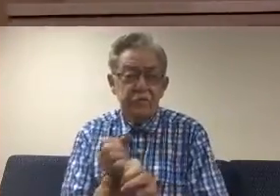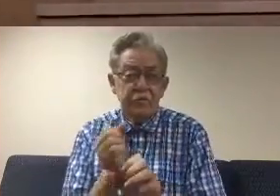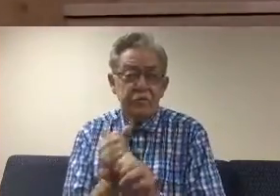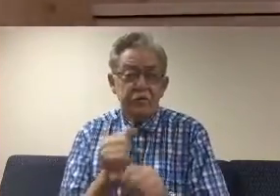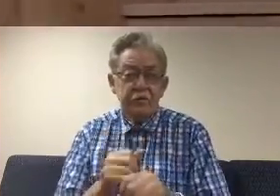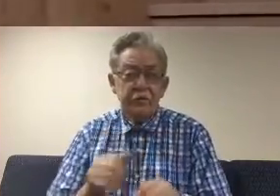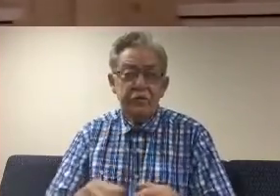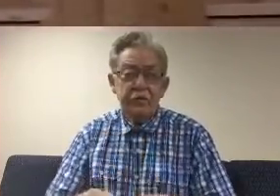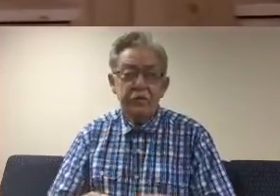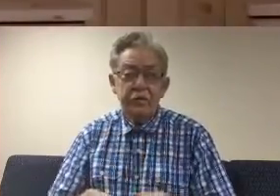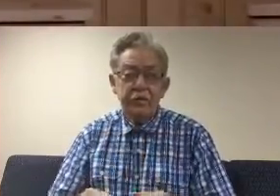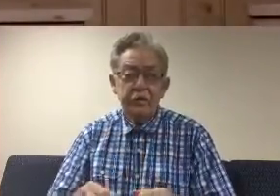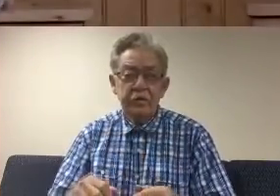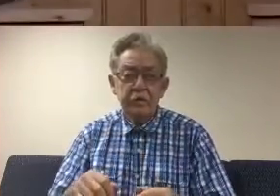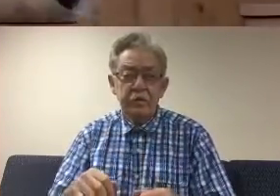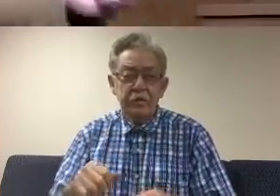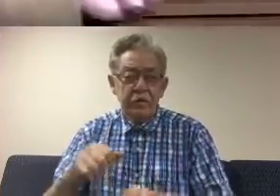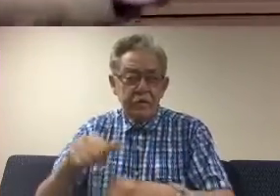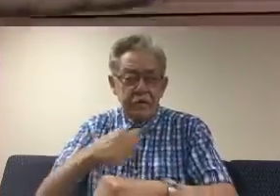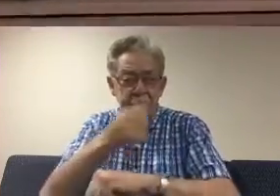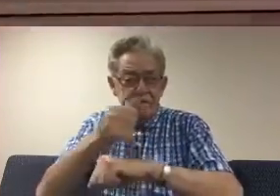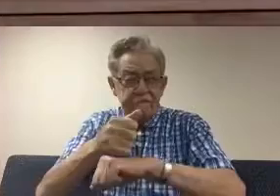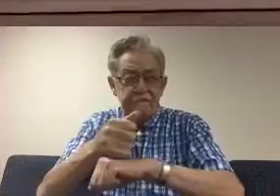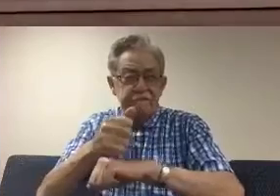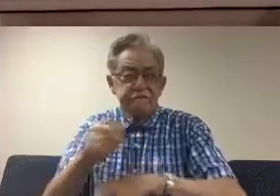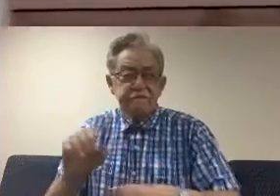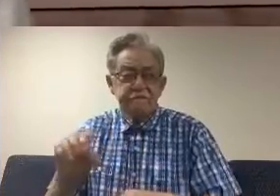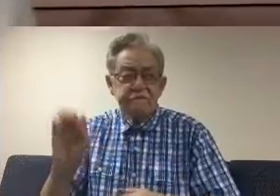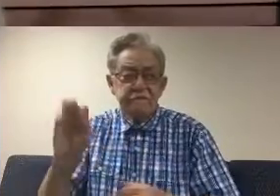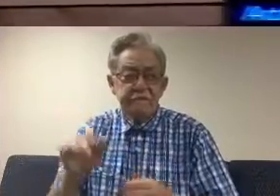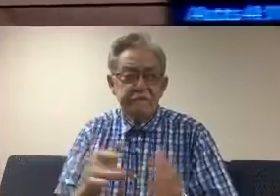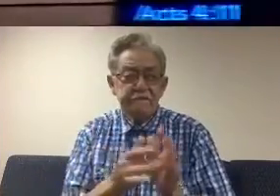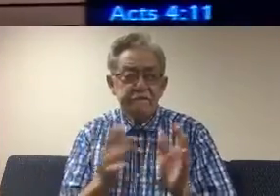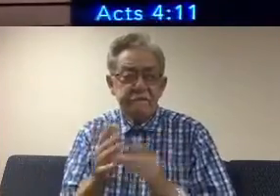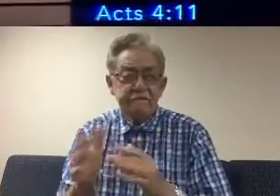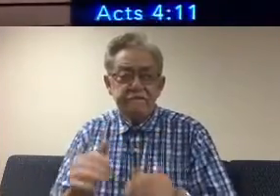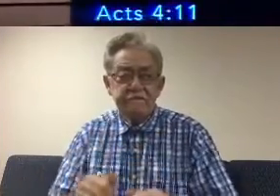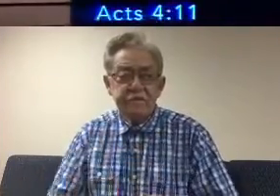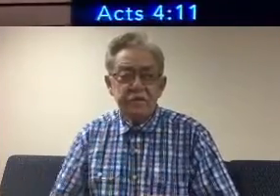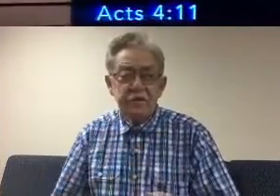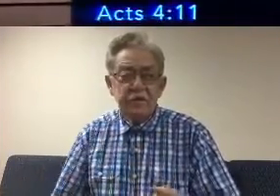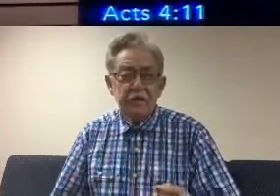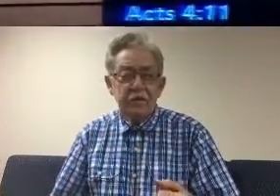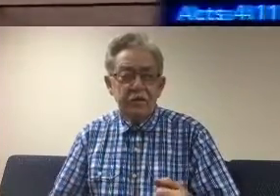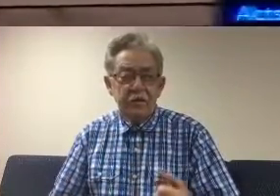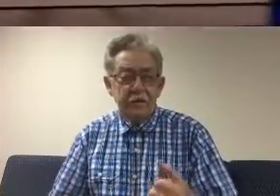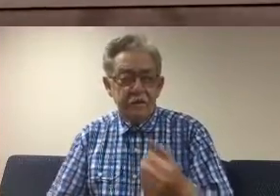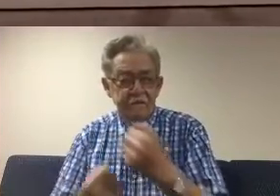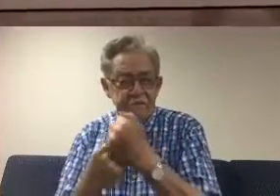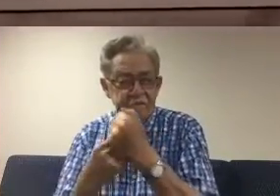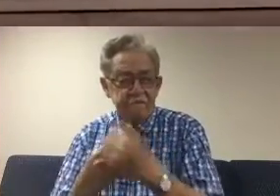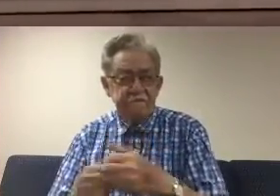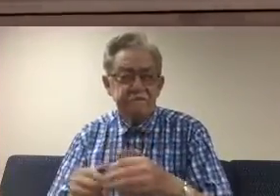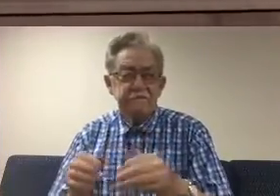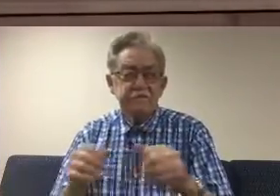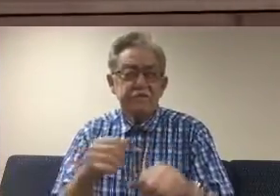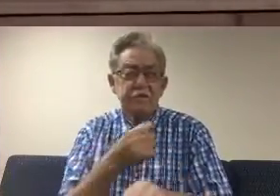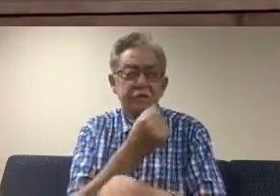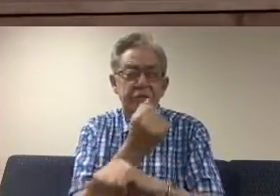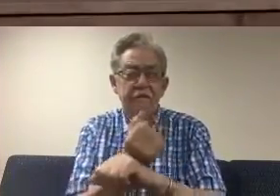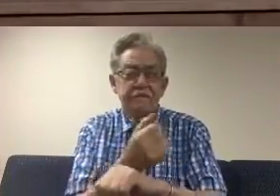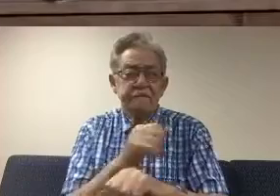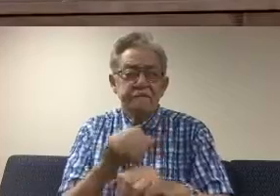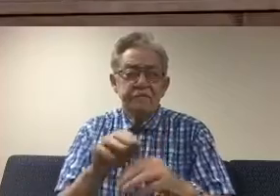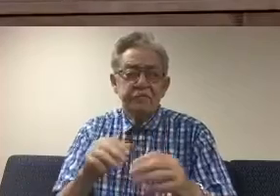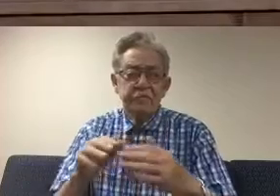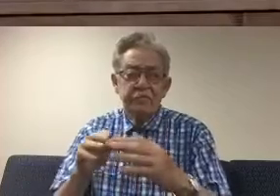the foundation of Jesus. And Jesus himself is that cornerstone. The very thing that you dismissed. Remember, I just told you, you